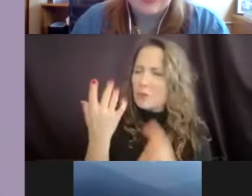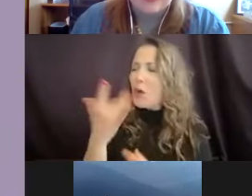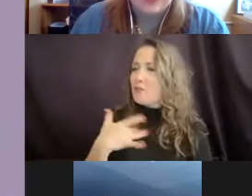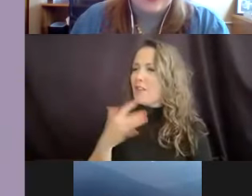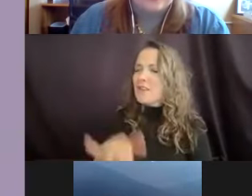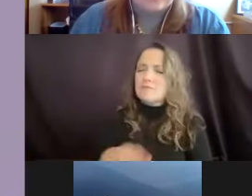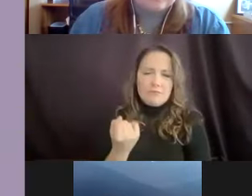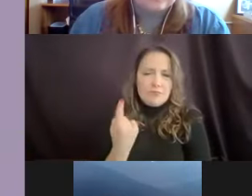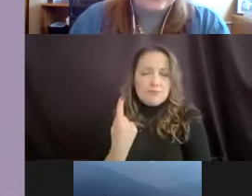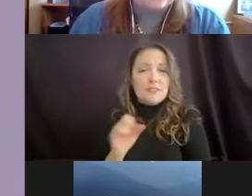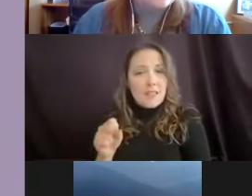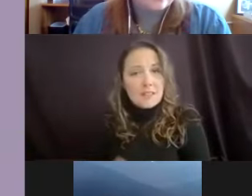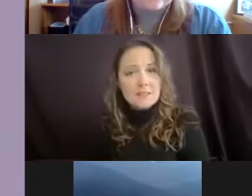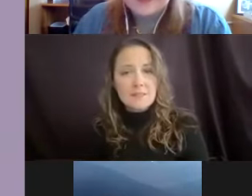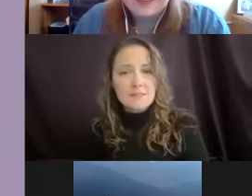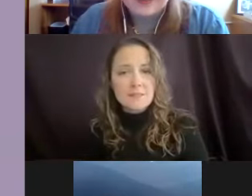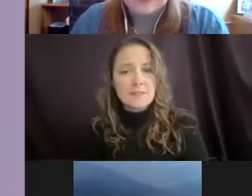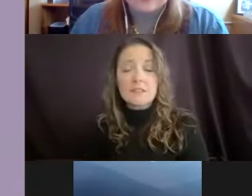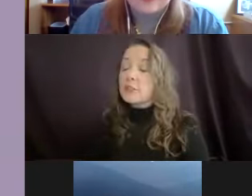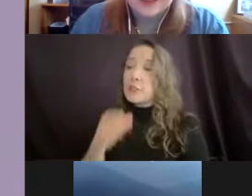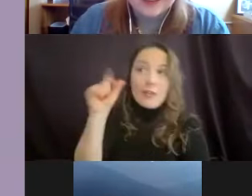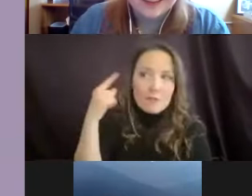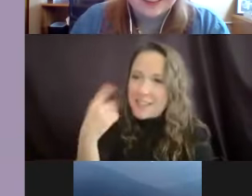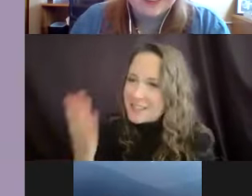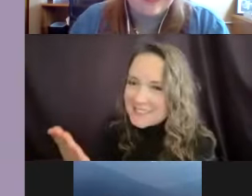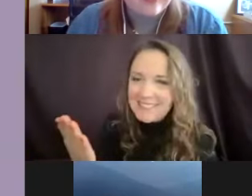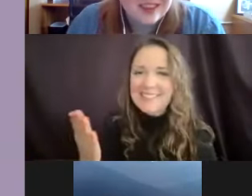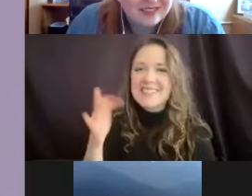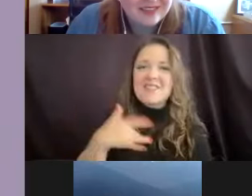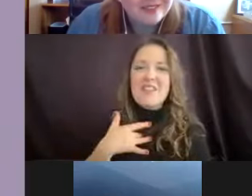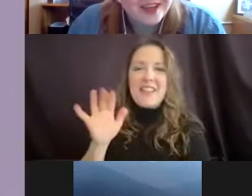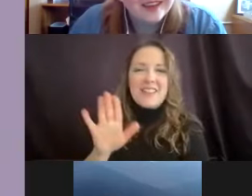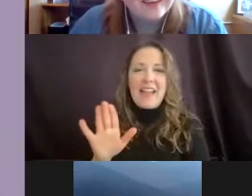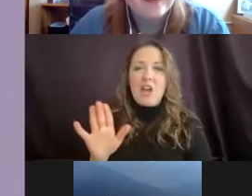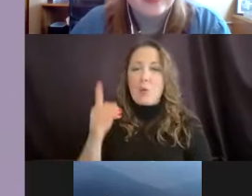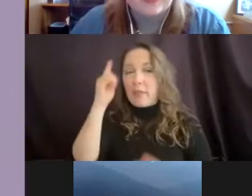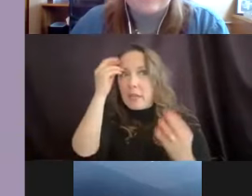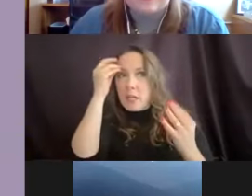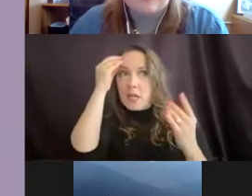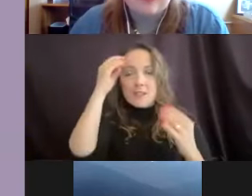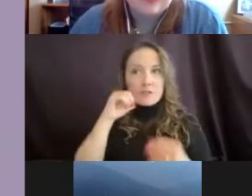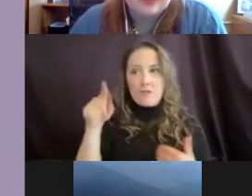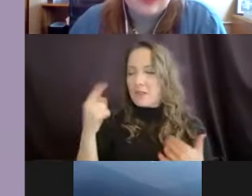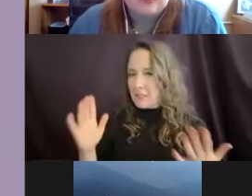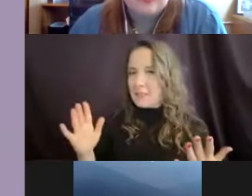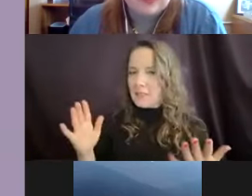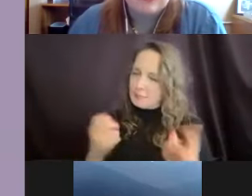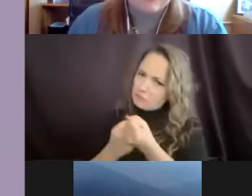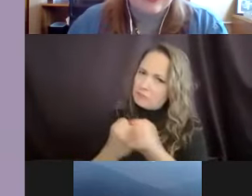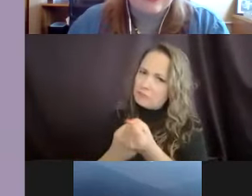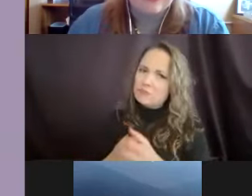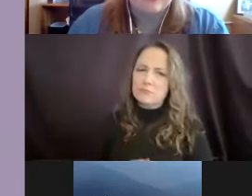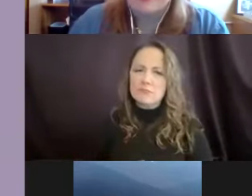way. You're not crazy for feeling like this or thinking this way. And then one